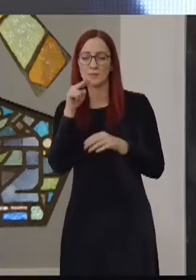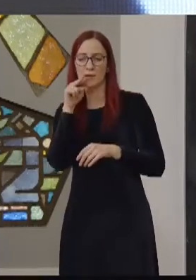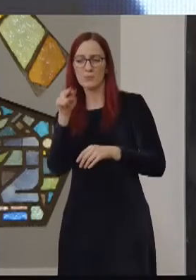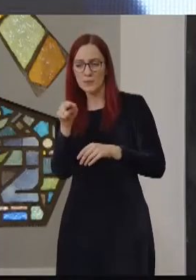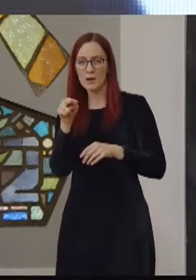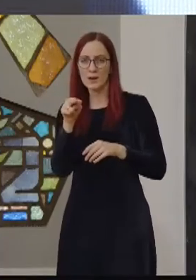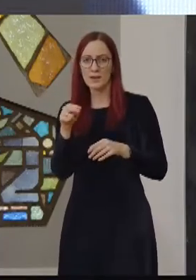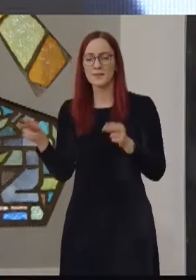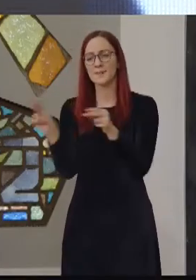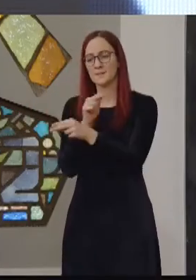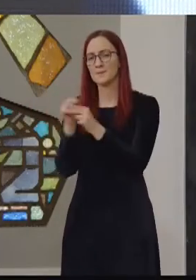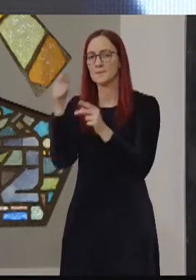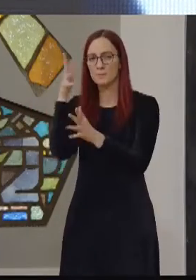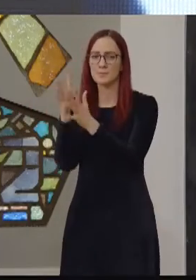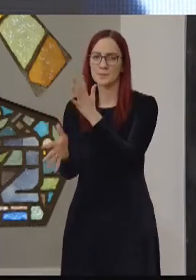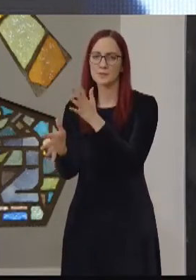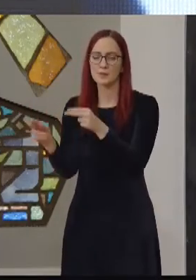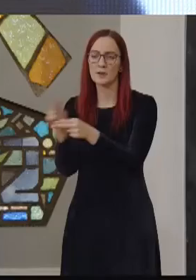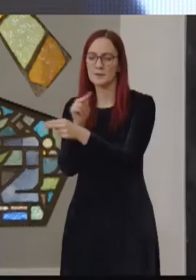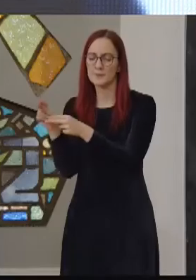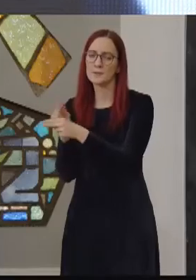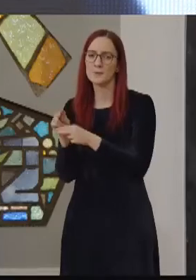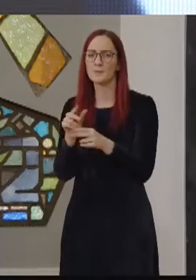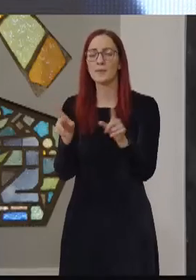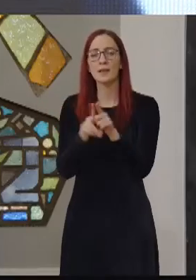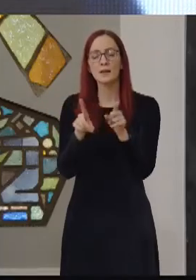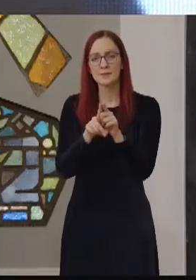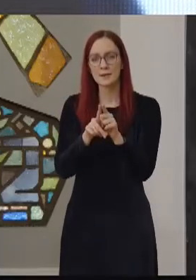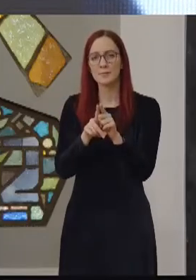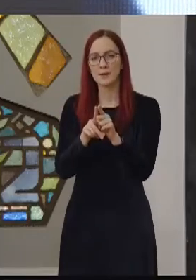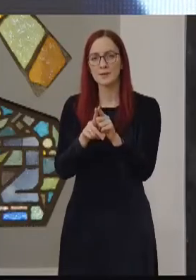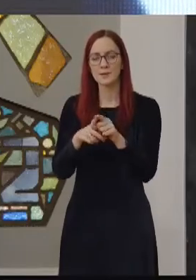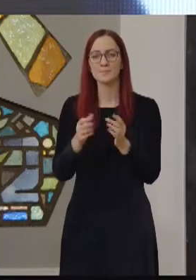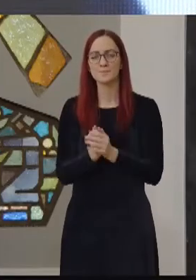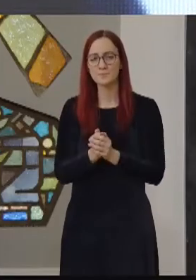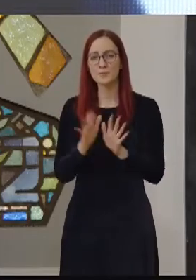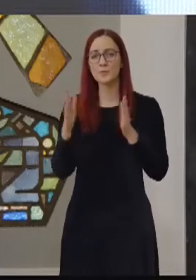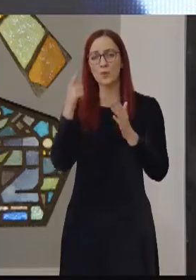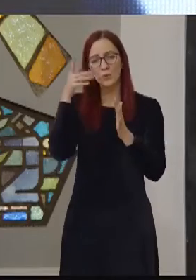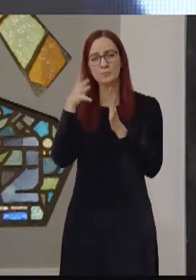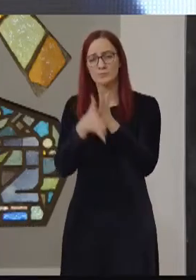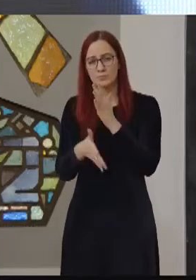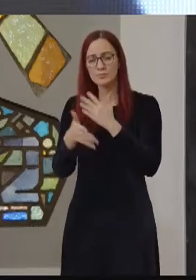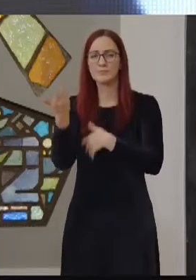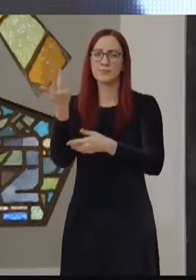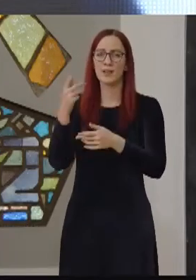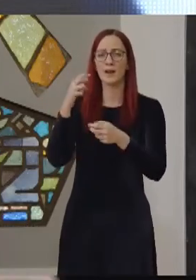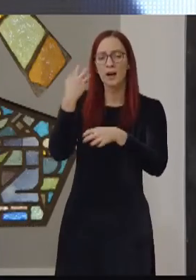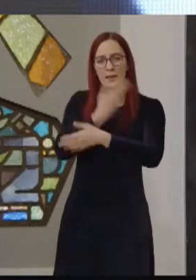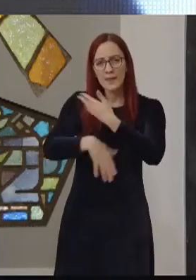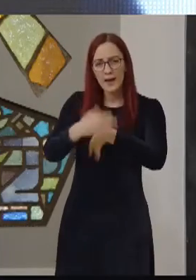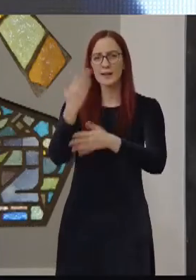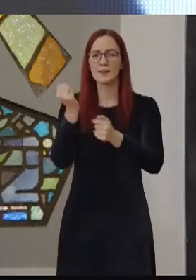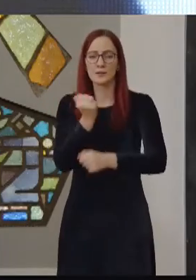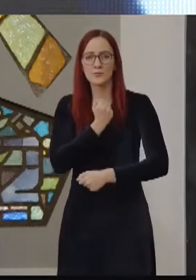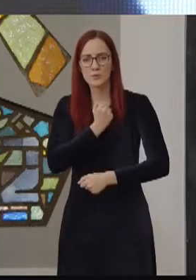and that the treatment of children who become victims or become witnesses of violence,